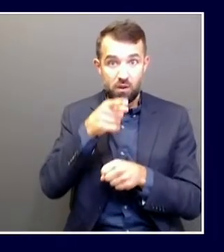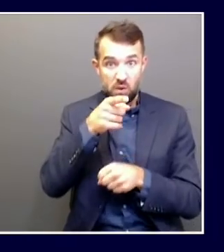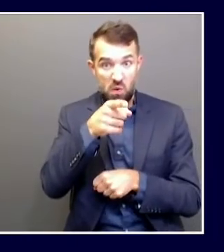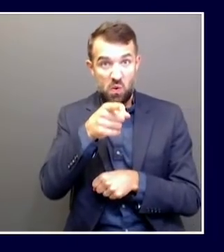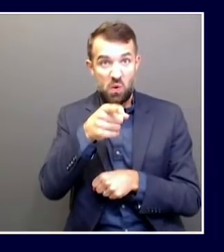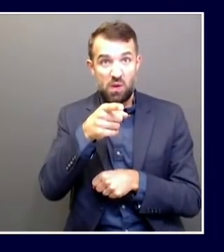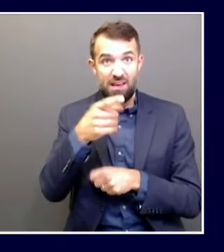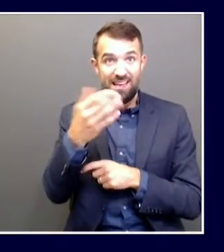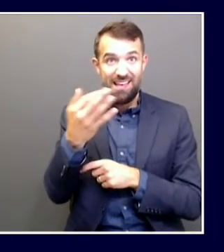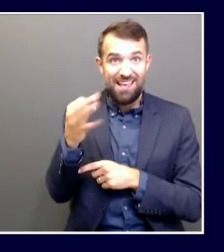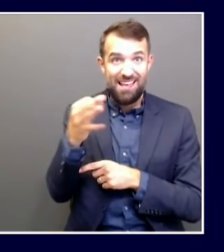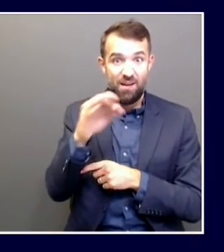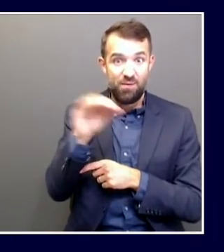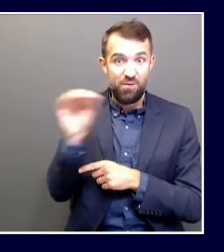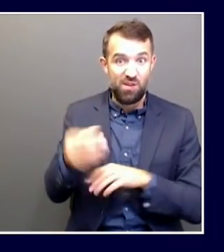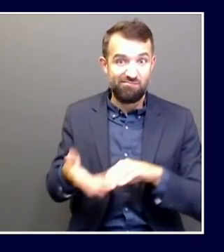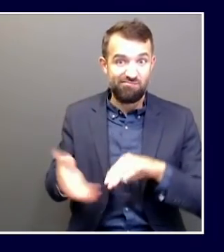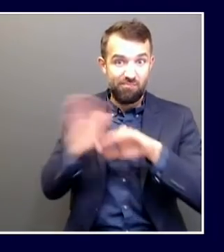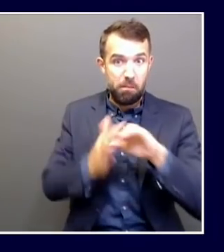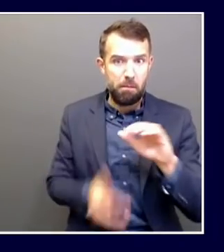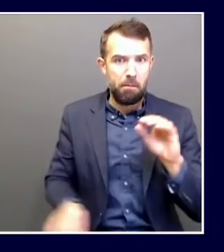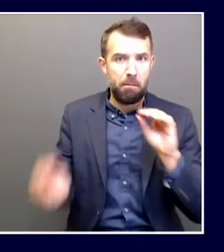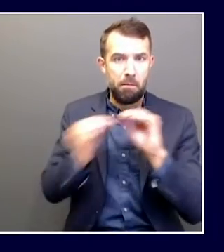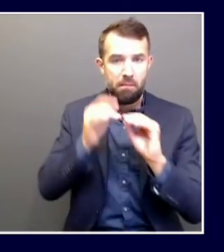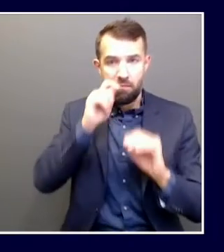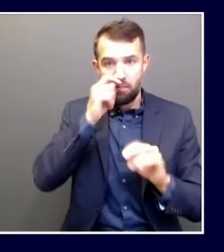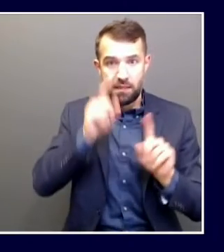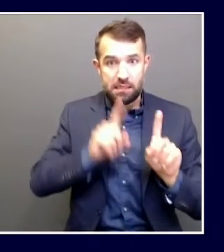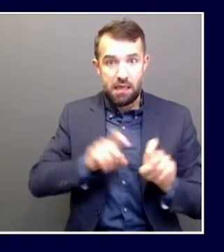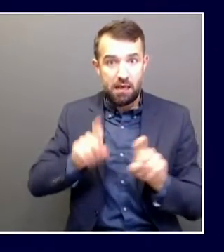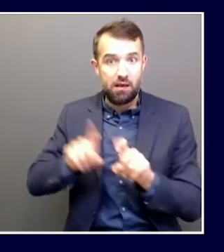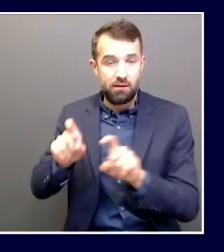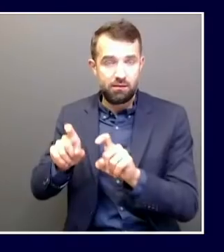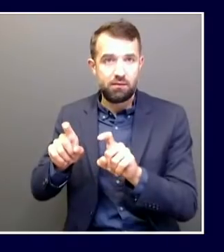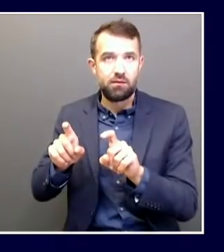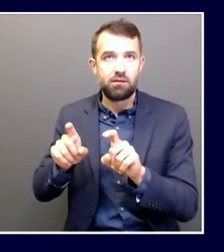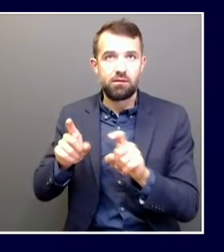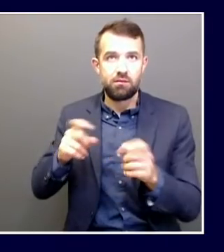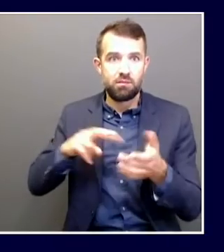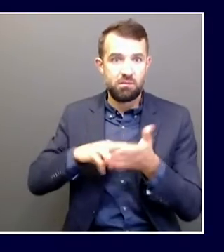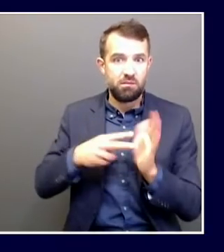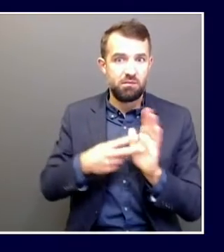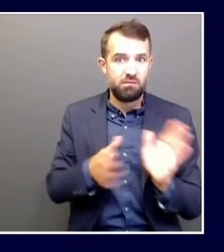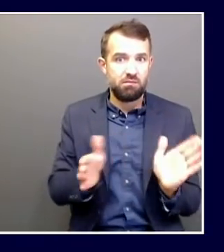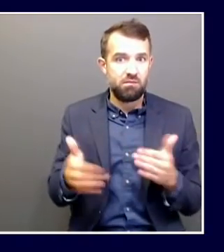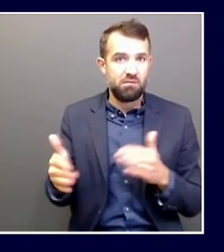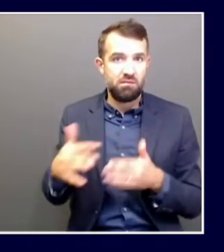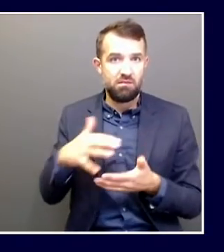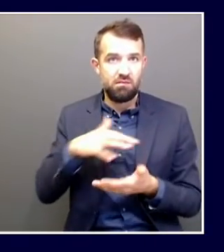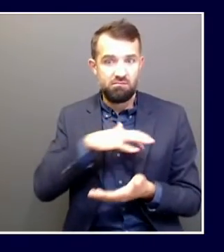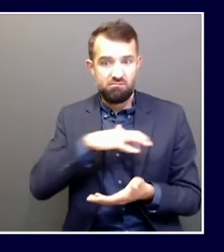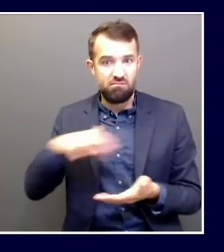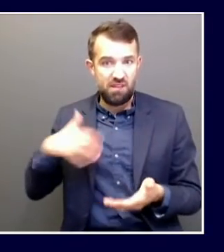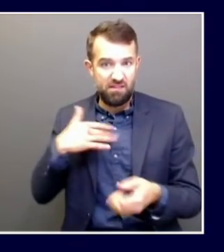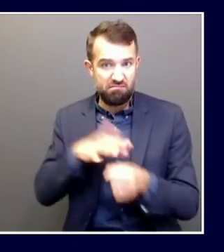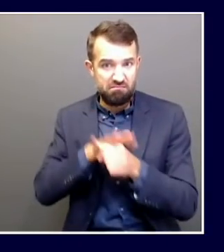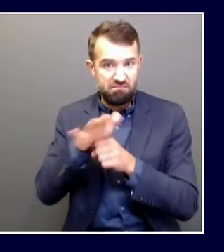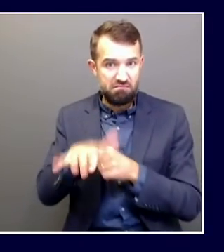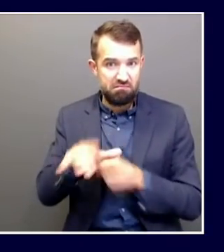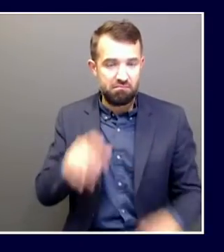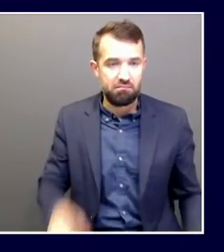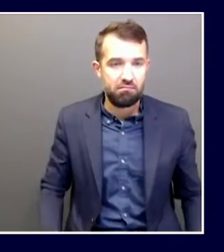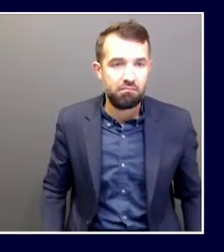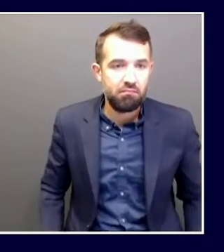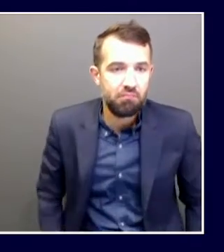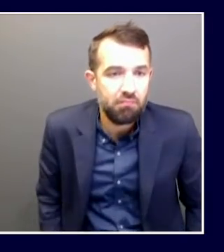increase. Are we caught up? Is the supply caught up with the demand? Great question, Megan. I'm glad you brought that up because I